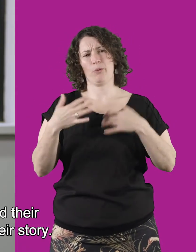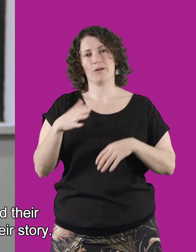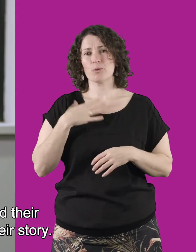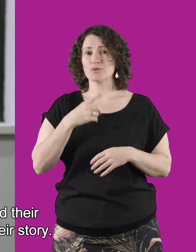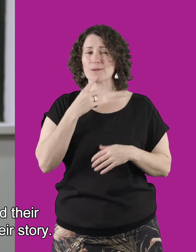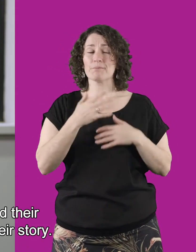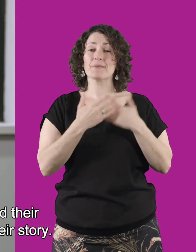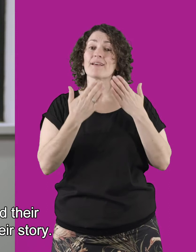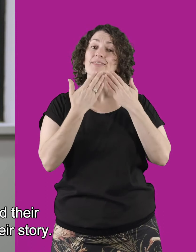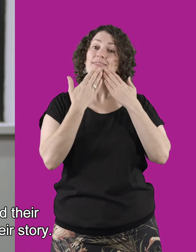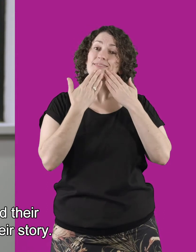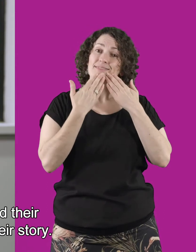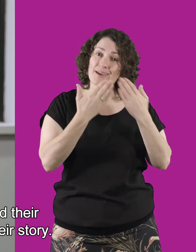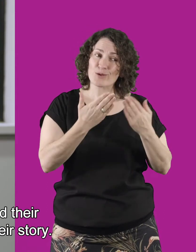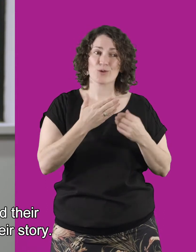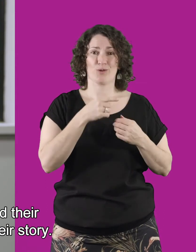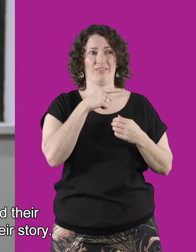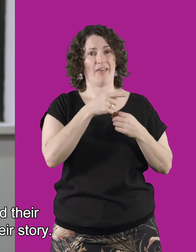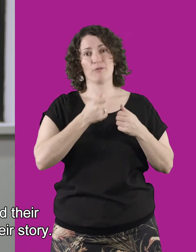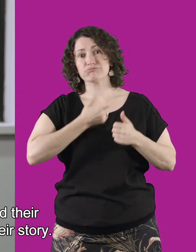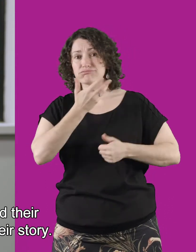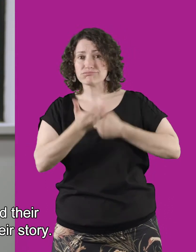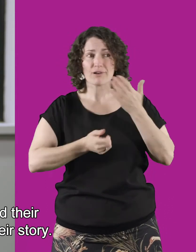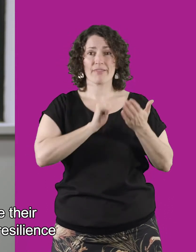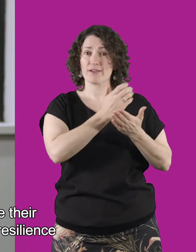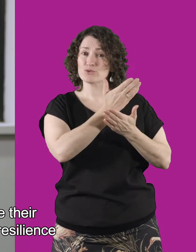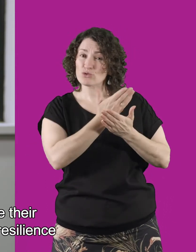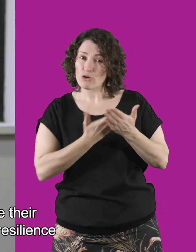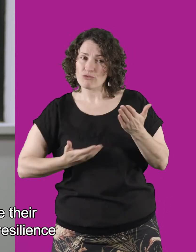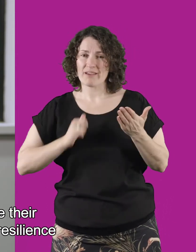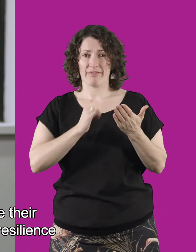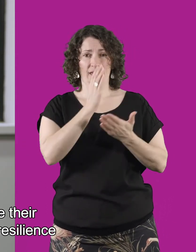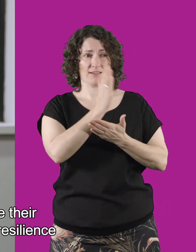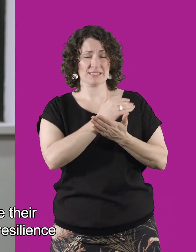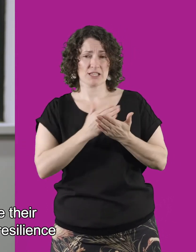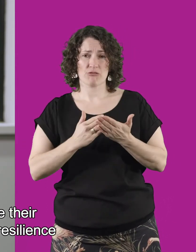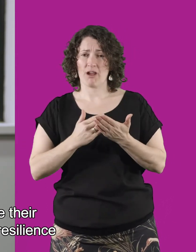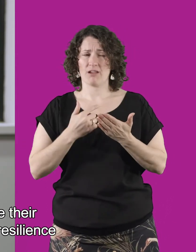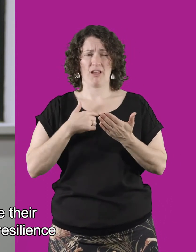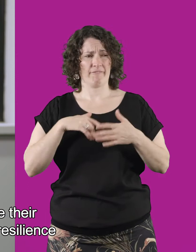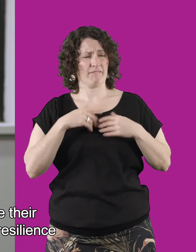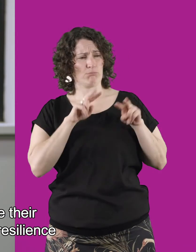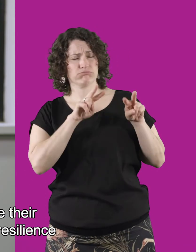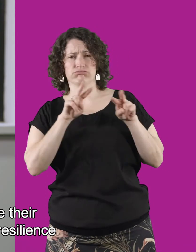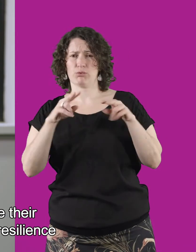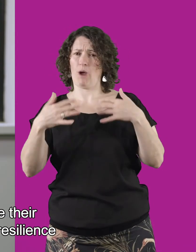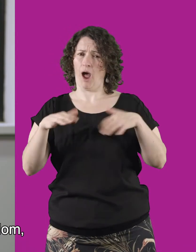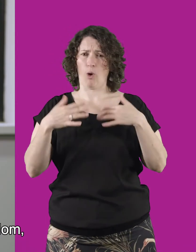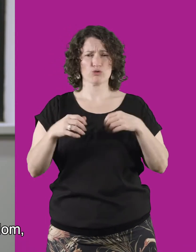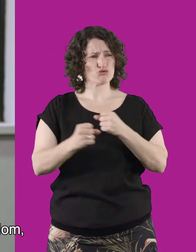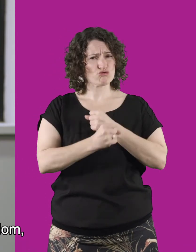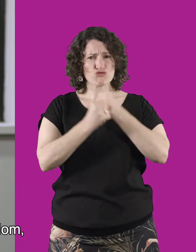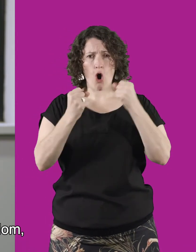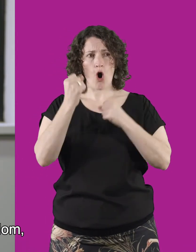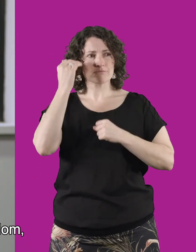have shared their experience and their story. I really celebrate their strength and their resilience and